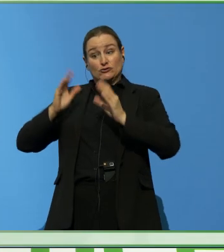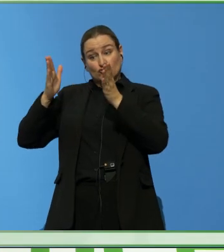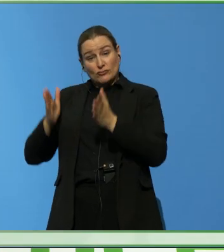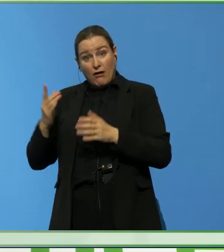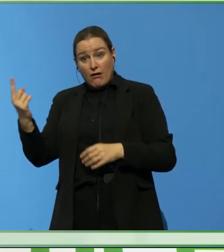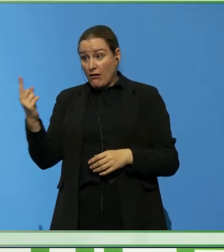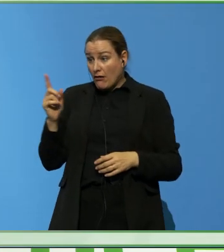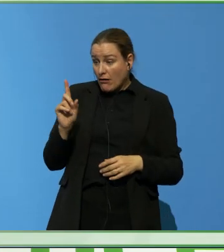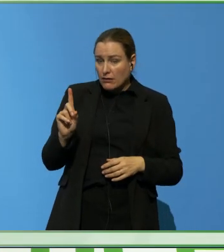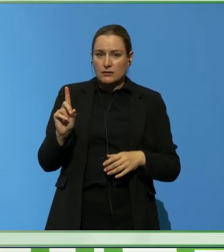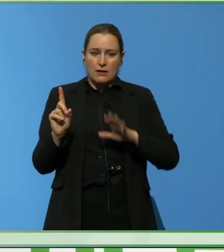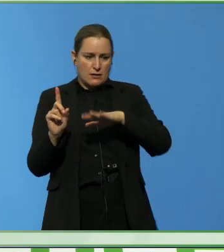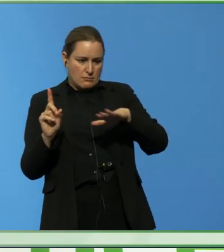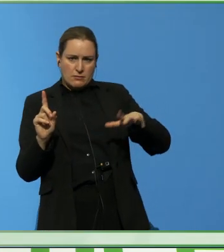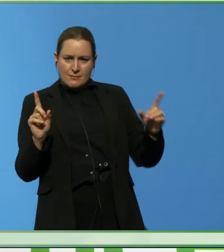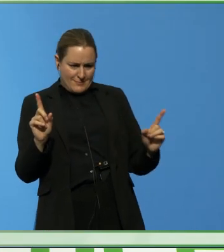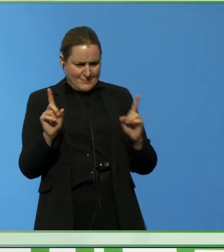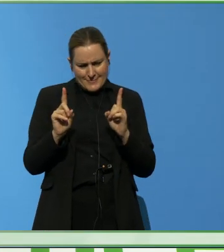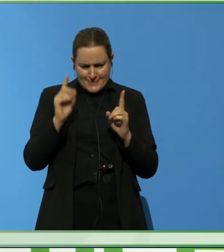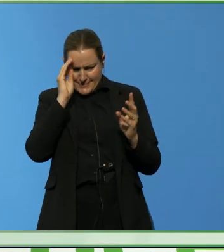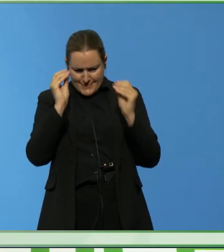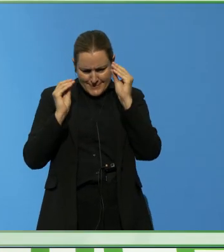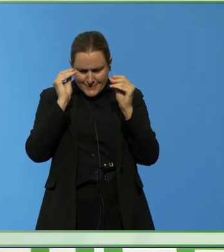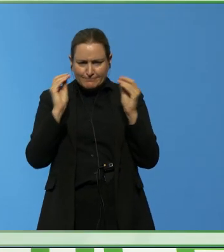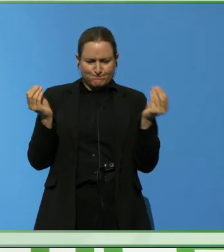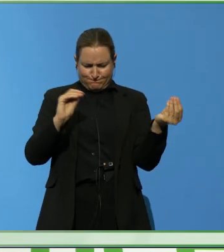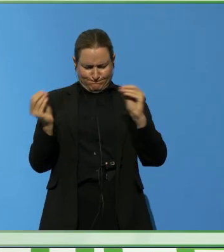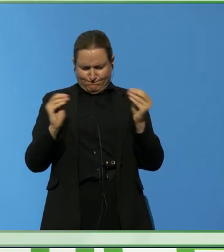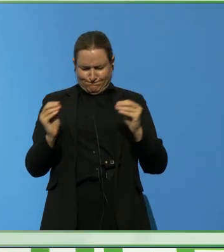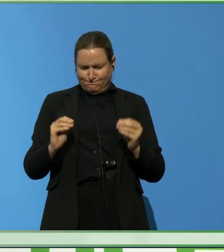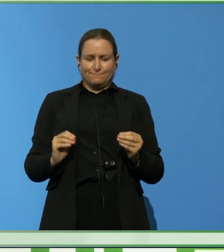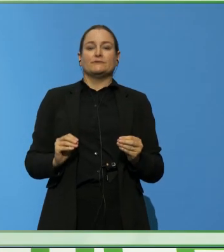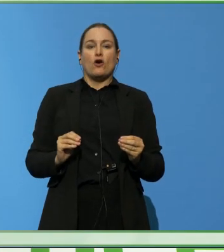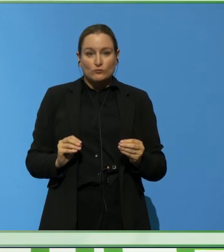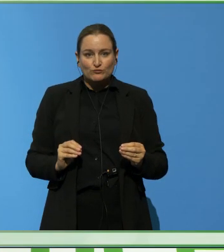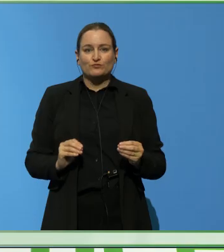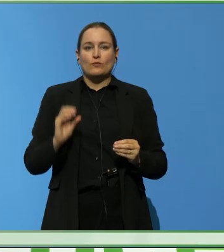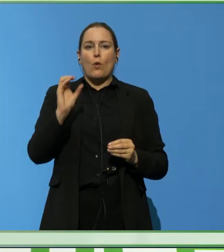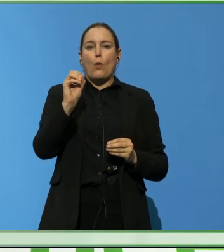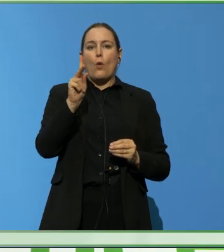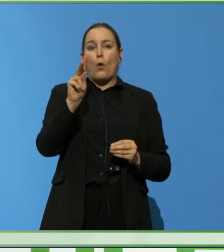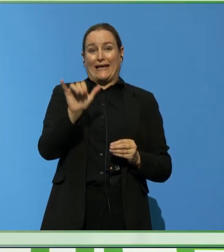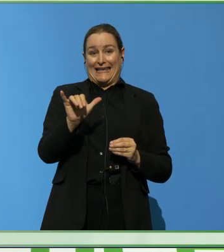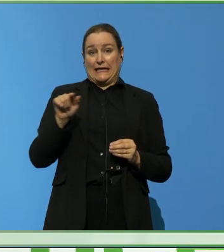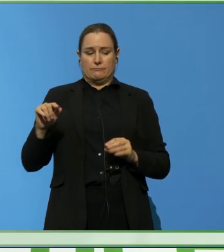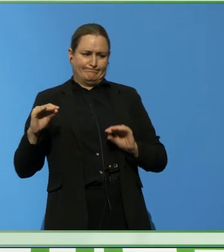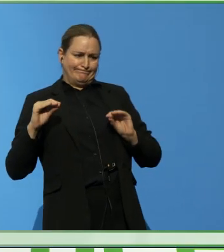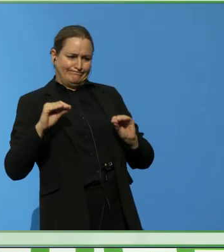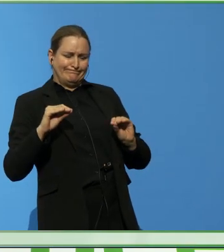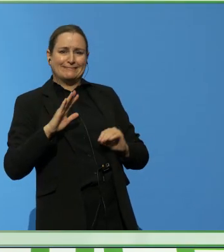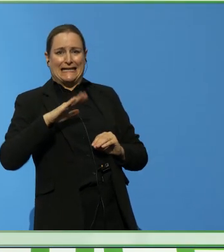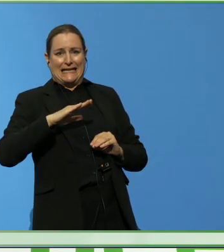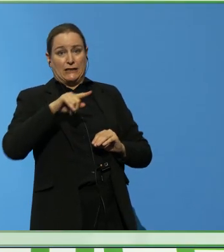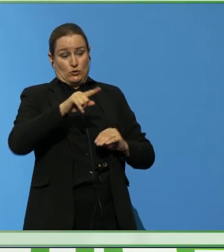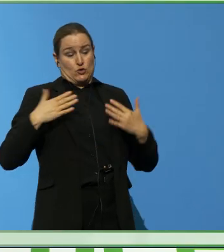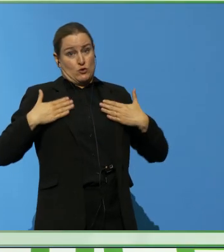local version to their needs, and then they support them in using Oki once the local version is